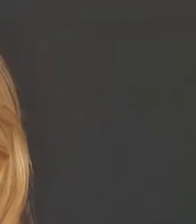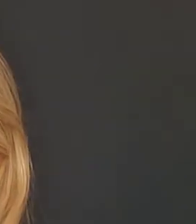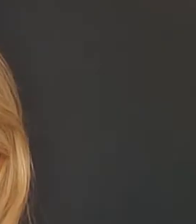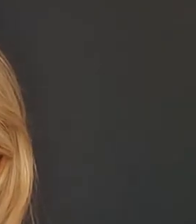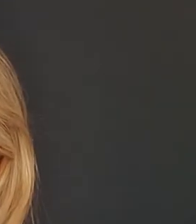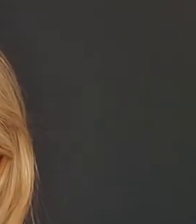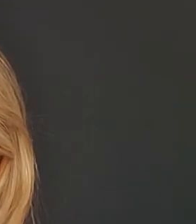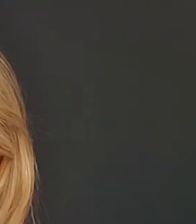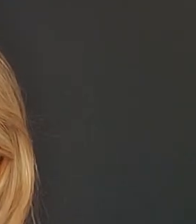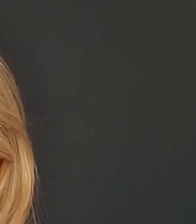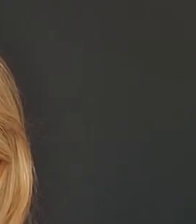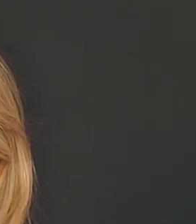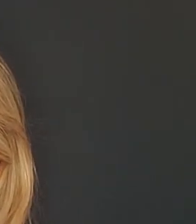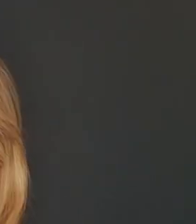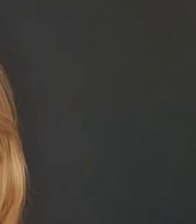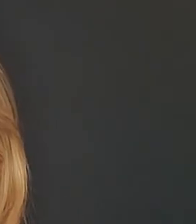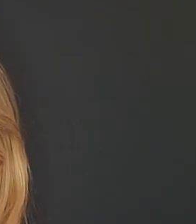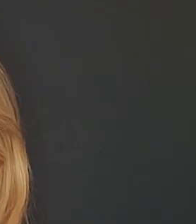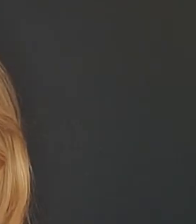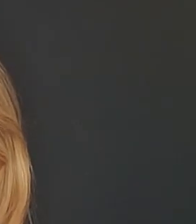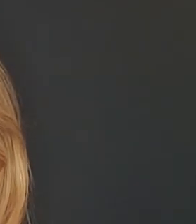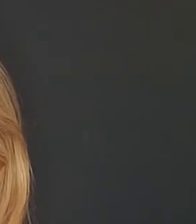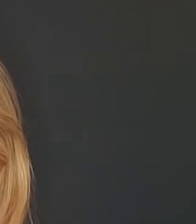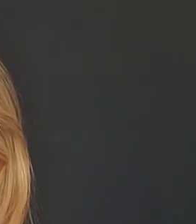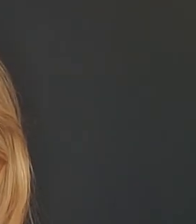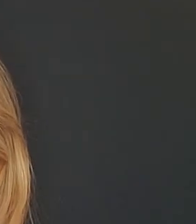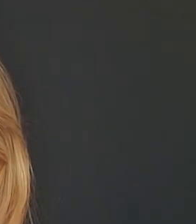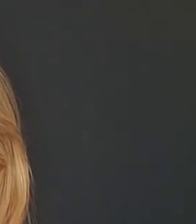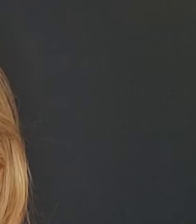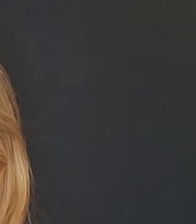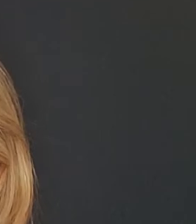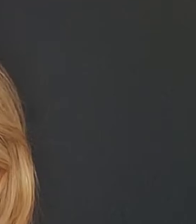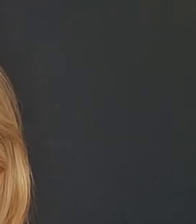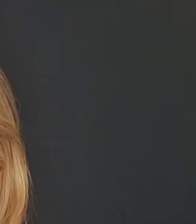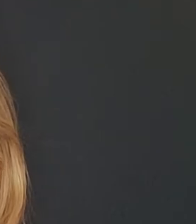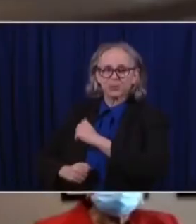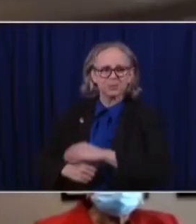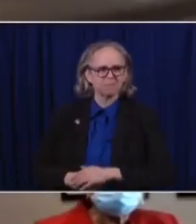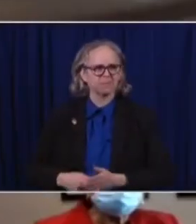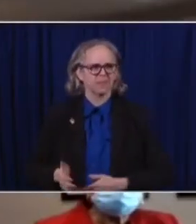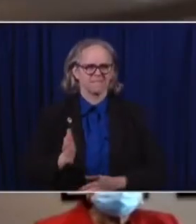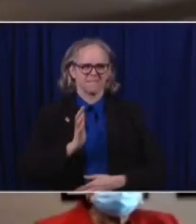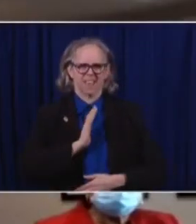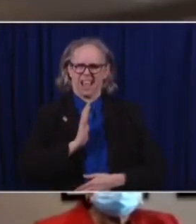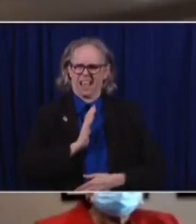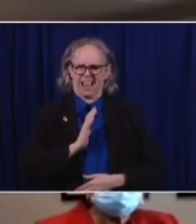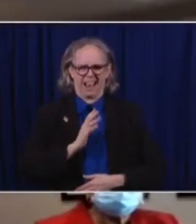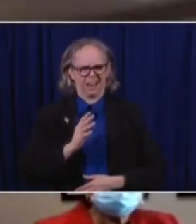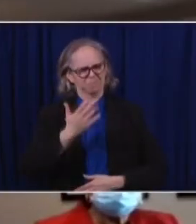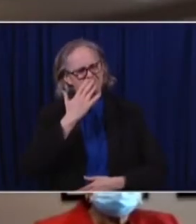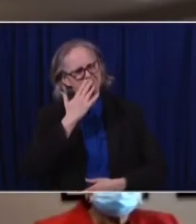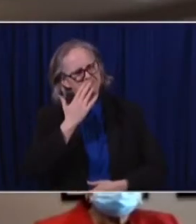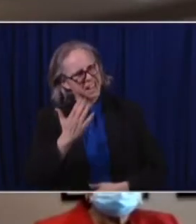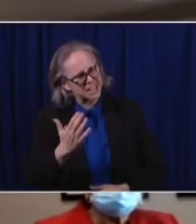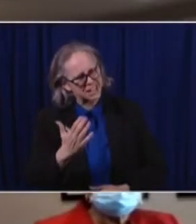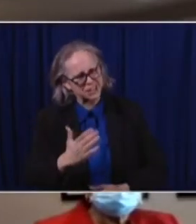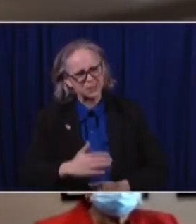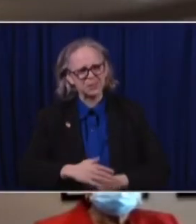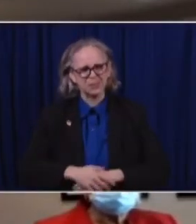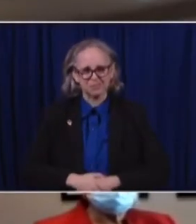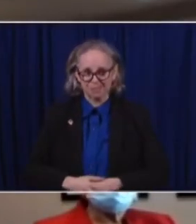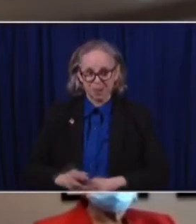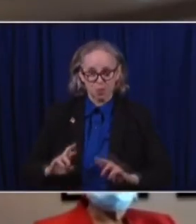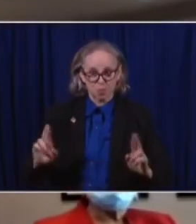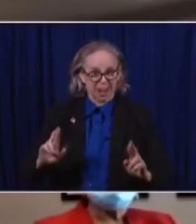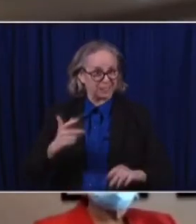And of course, we have the vaccine, but because of a scarcity, they're working with a limited supply. Phase 1B started Tuesday with those 80 and